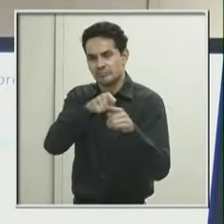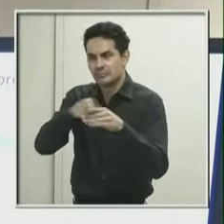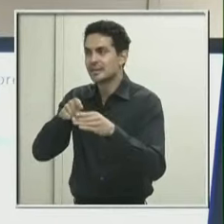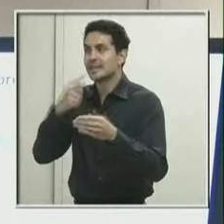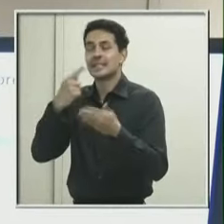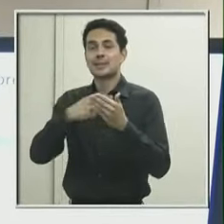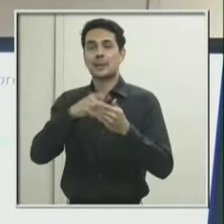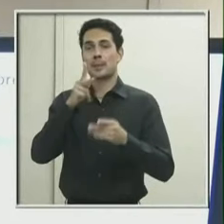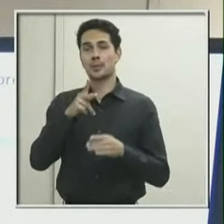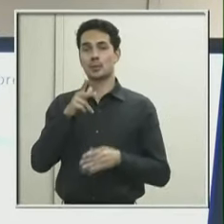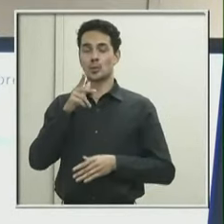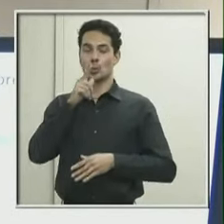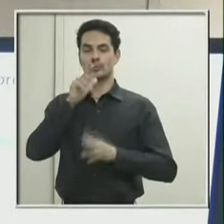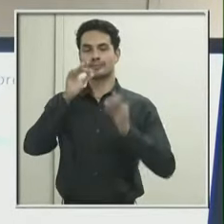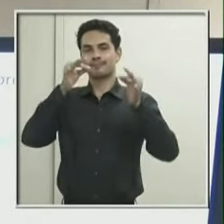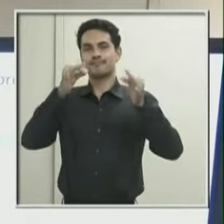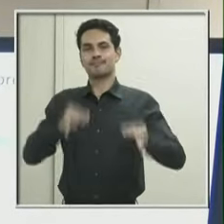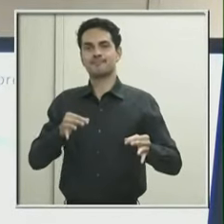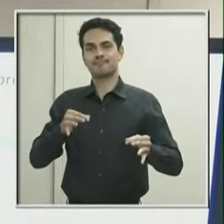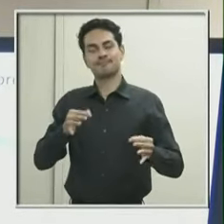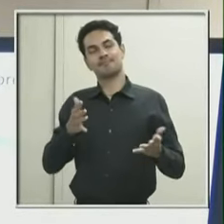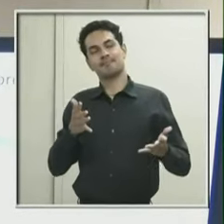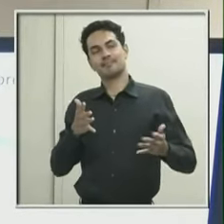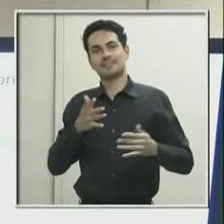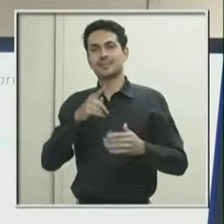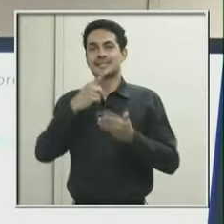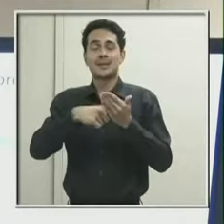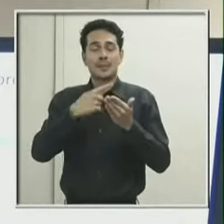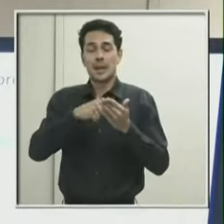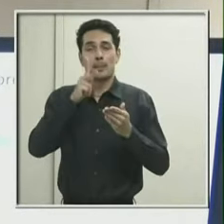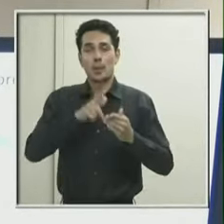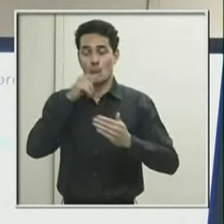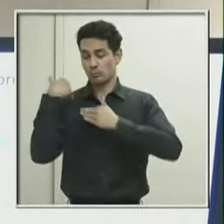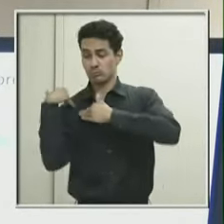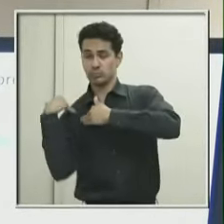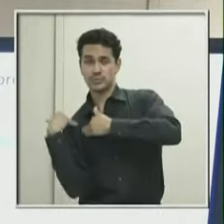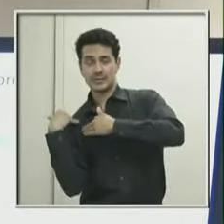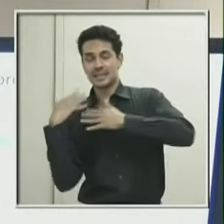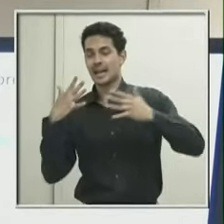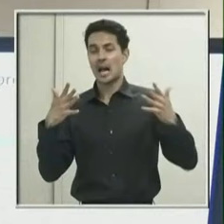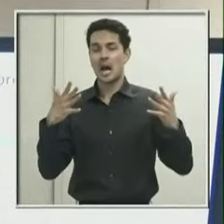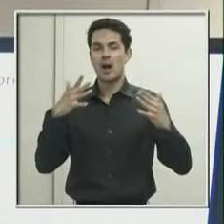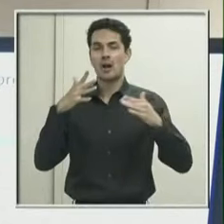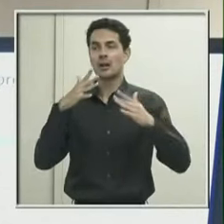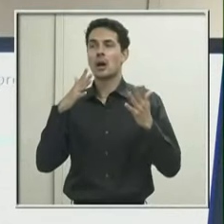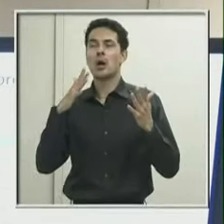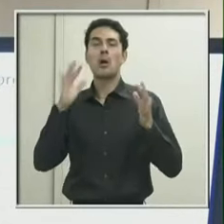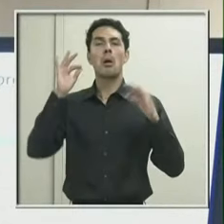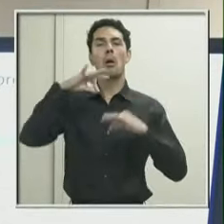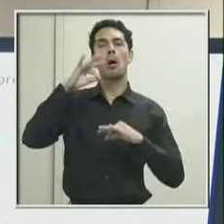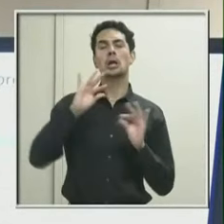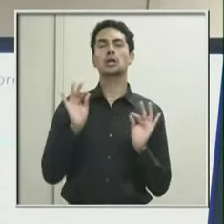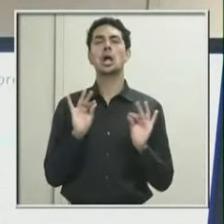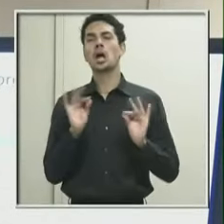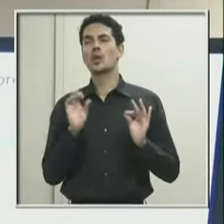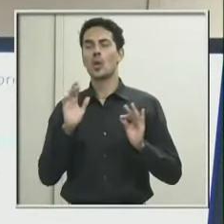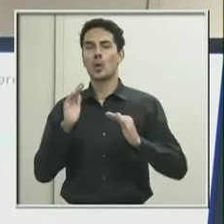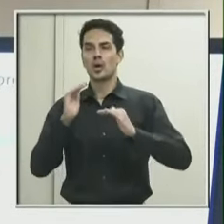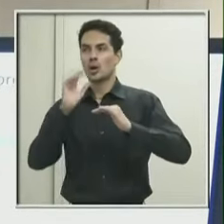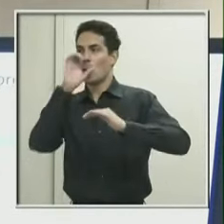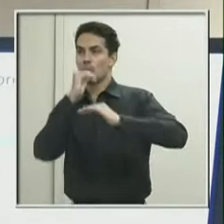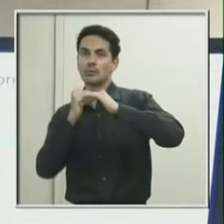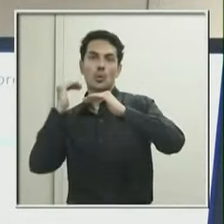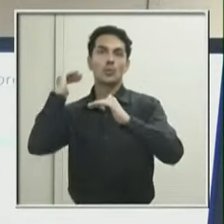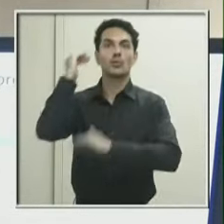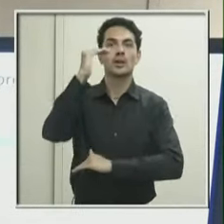shot callers made, at minimum, a bad call or underestimated the extremity of what was about to hit or potentially